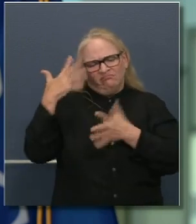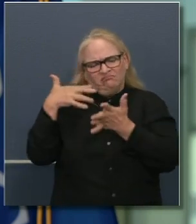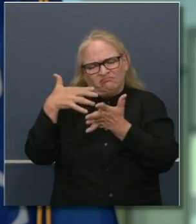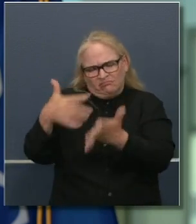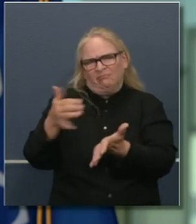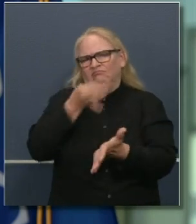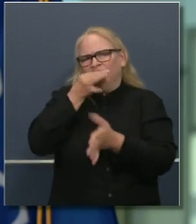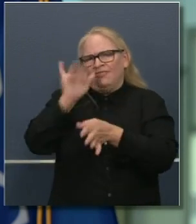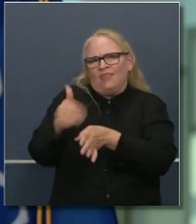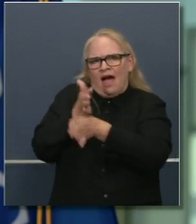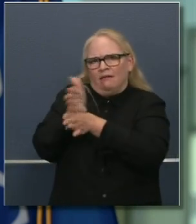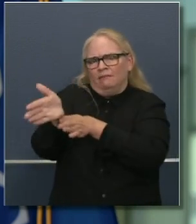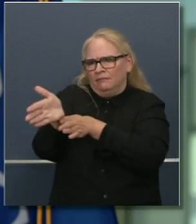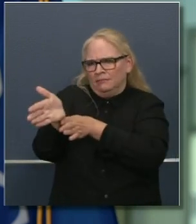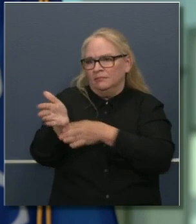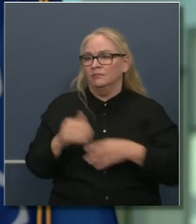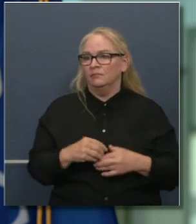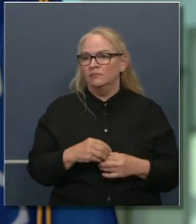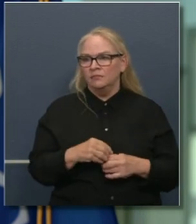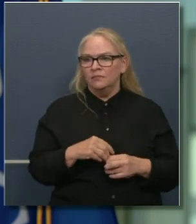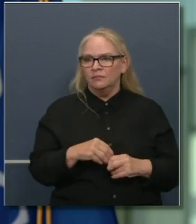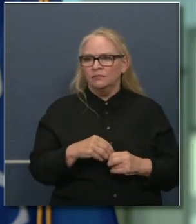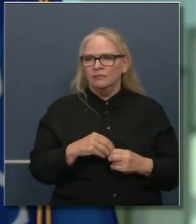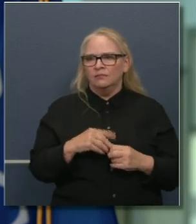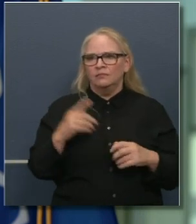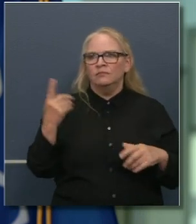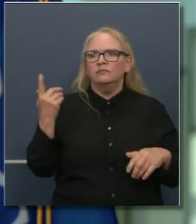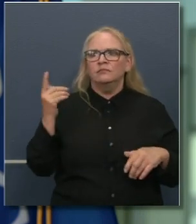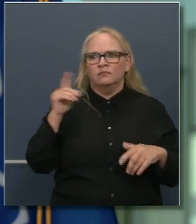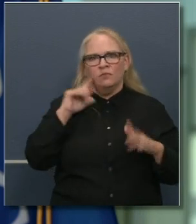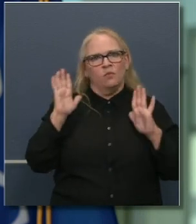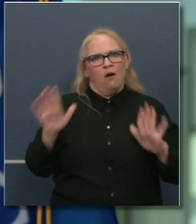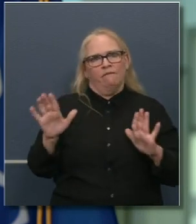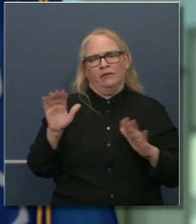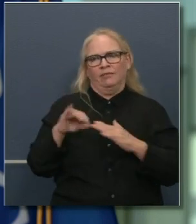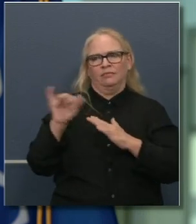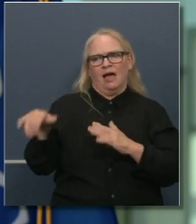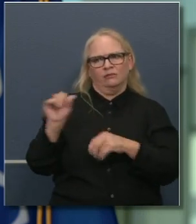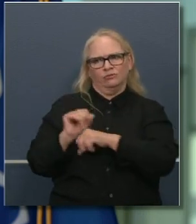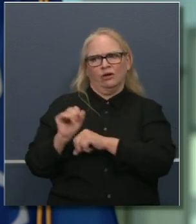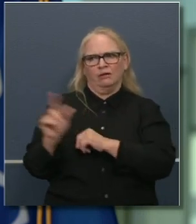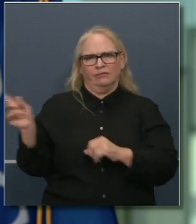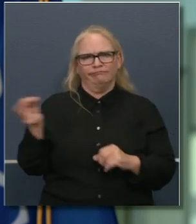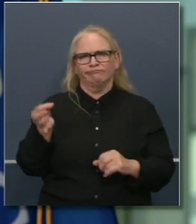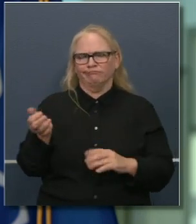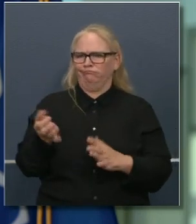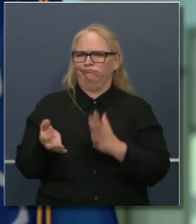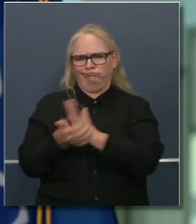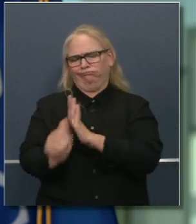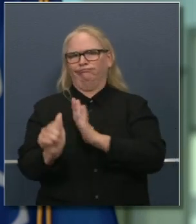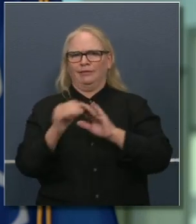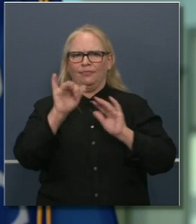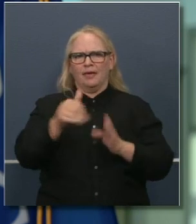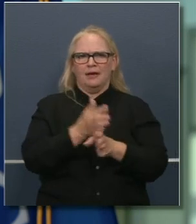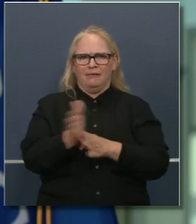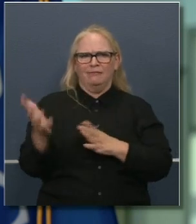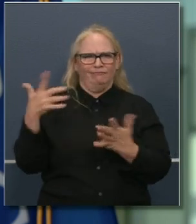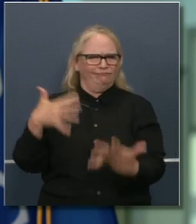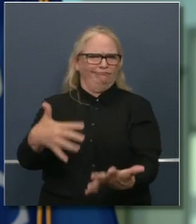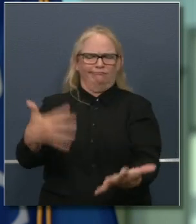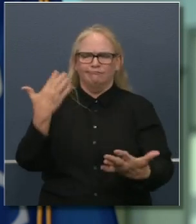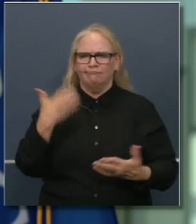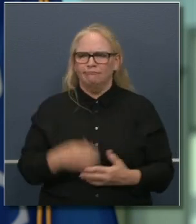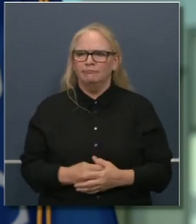this position, we're blessed to have her. She's also available to answer any questions. And then you have a governor with 4